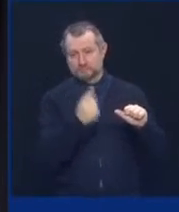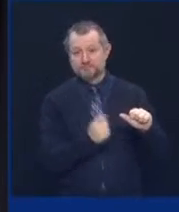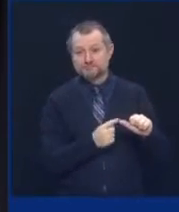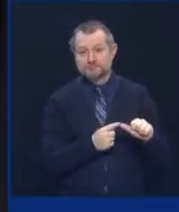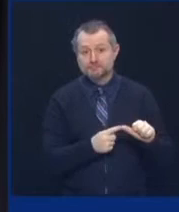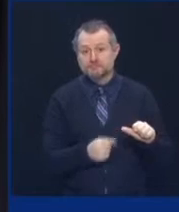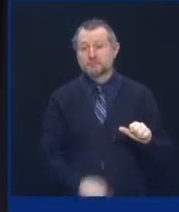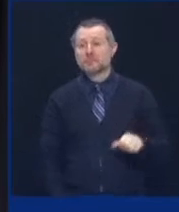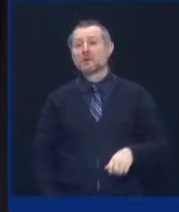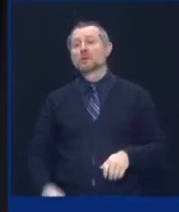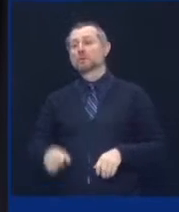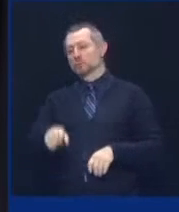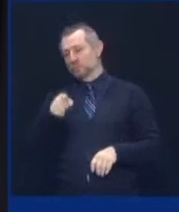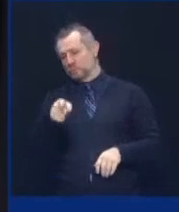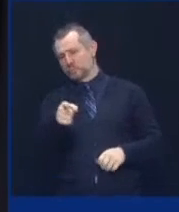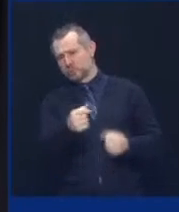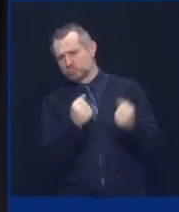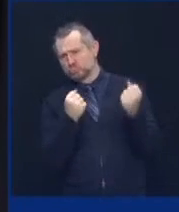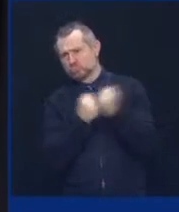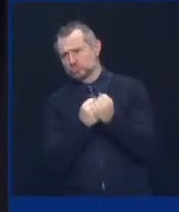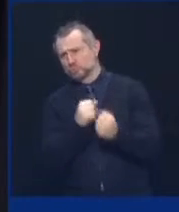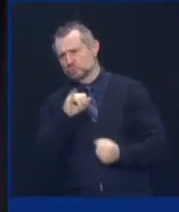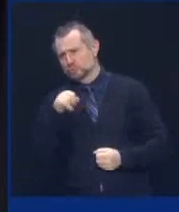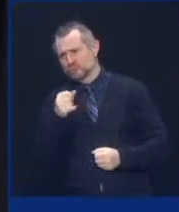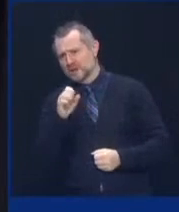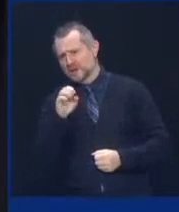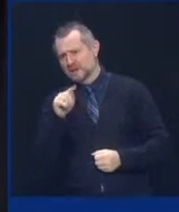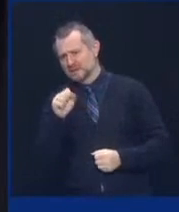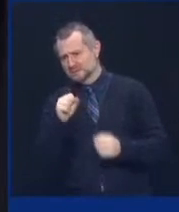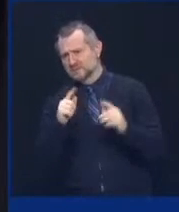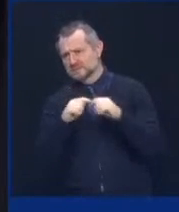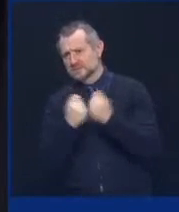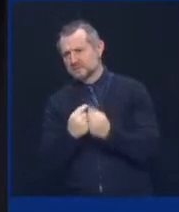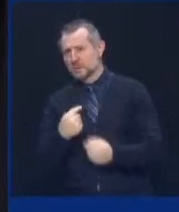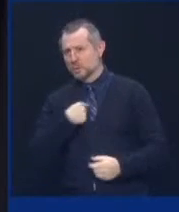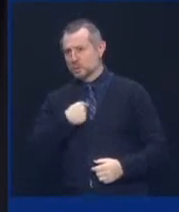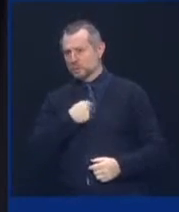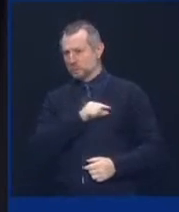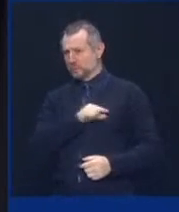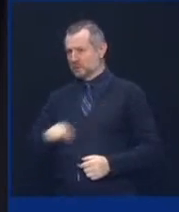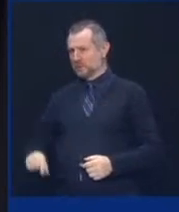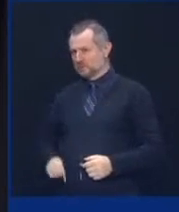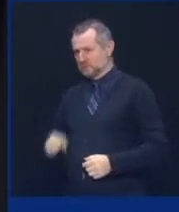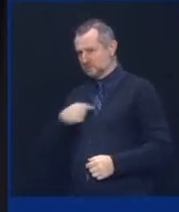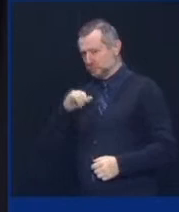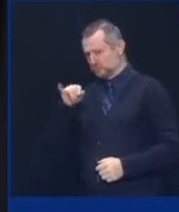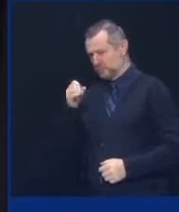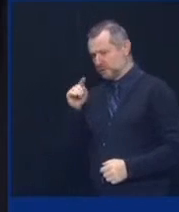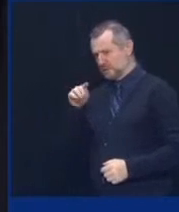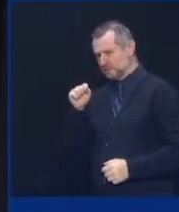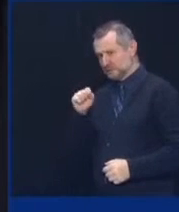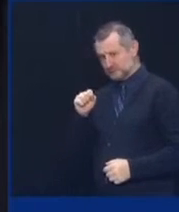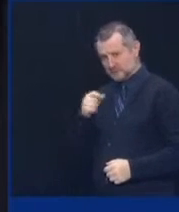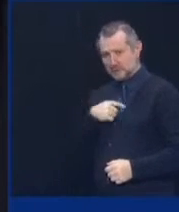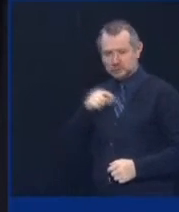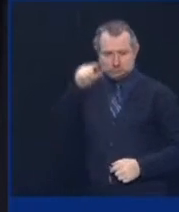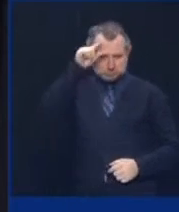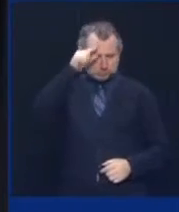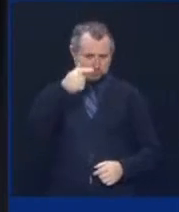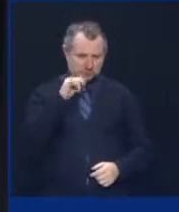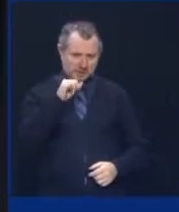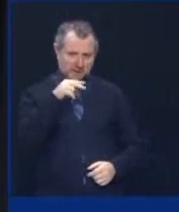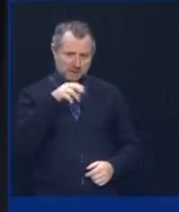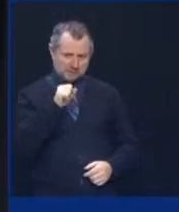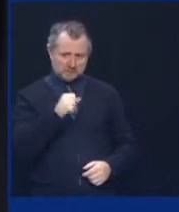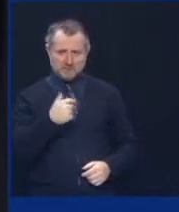know you're a Jets fan. I will bet you, and by the way, I'm Queens, I'm a Jets fan, I'm a Giants fan, I'm a Bills fan. I will